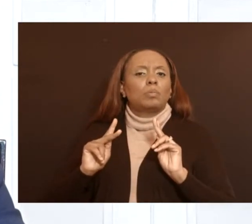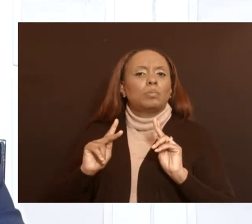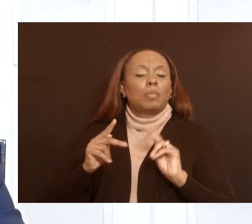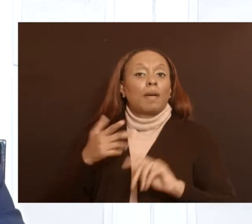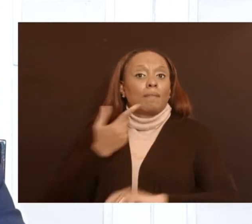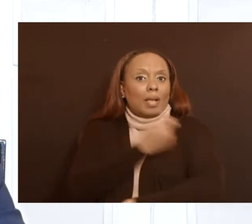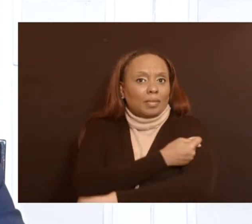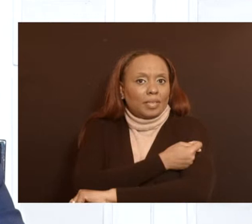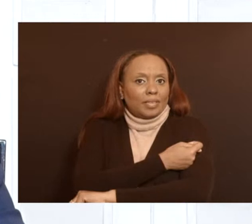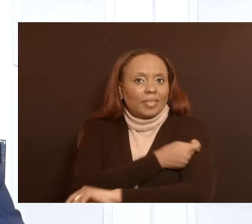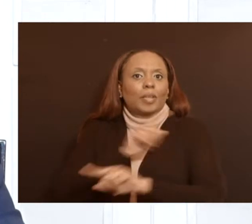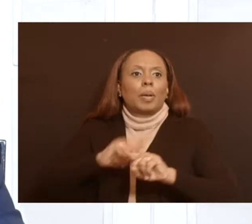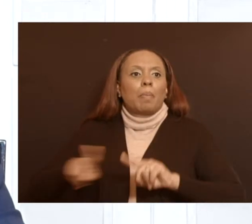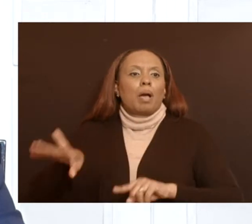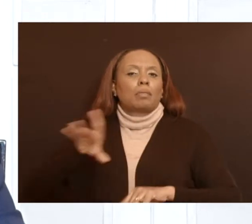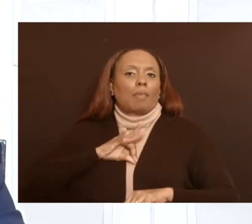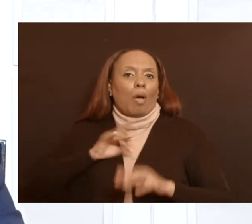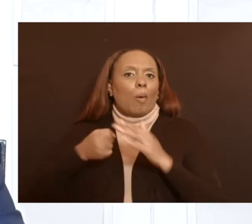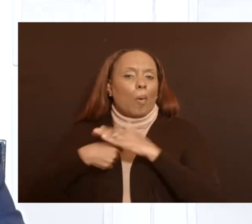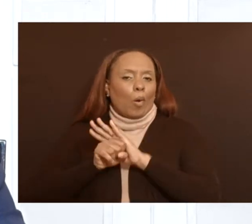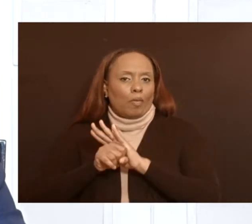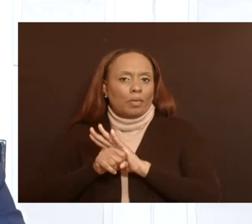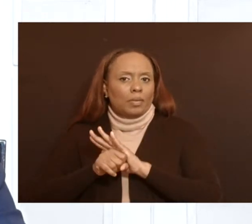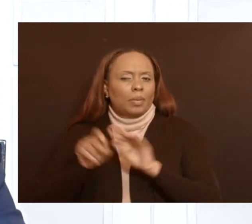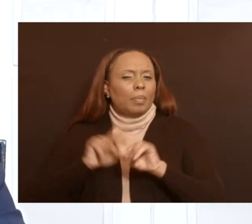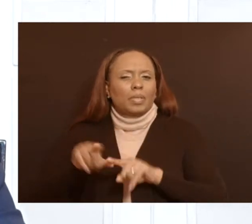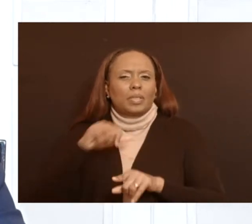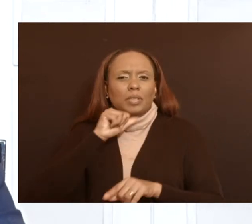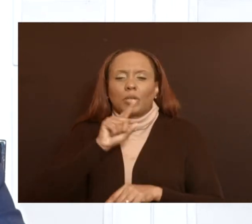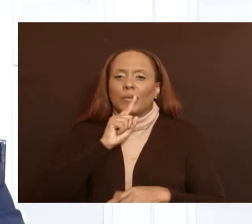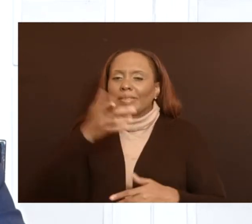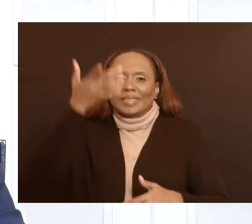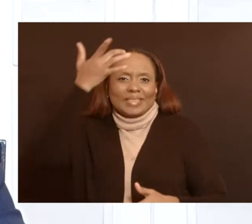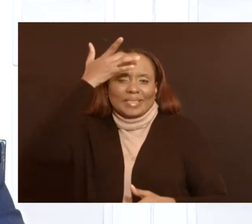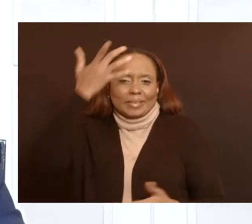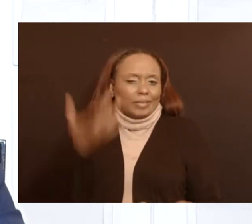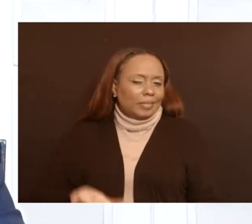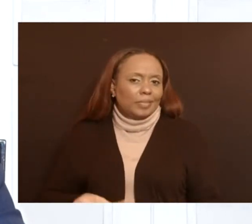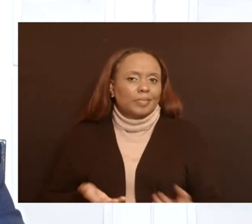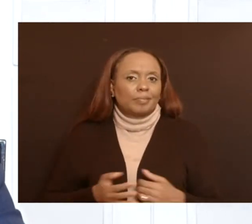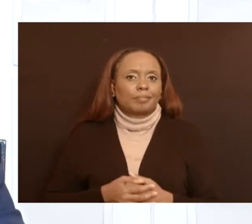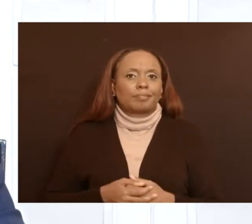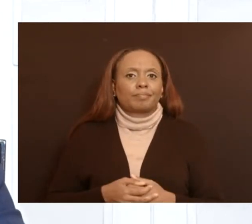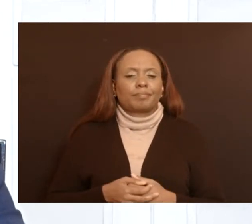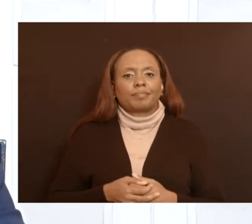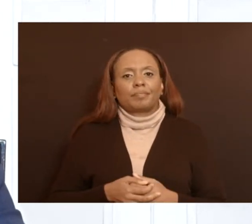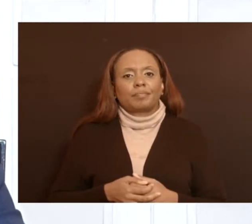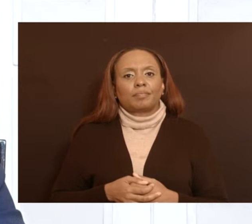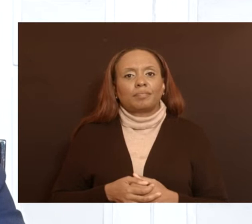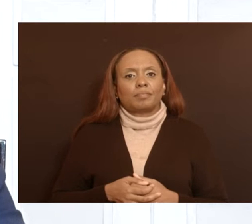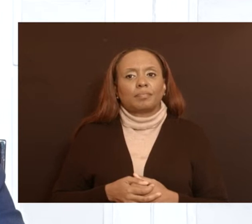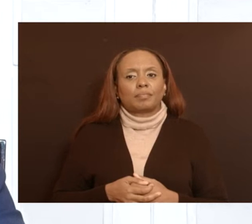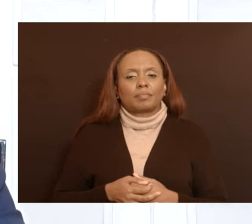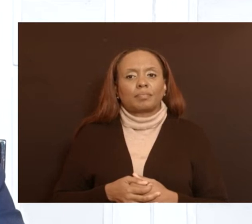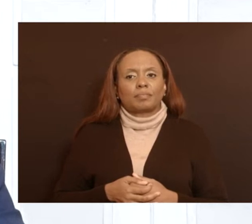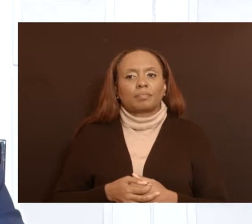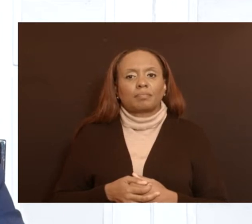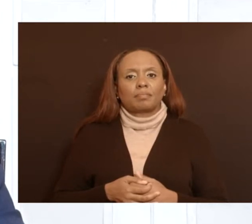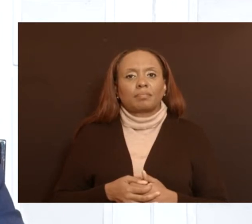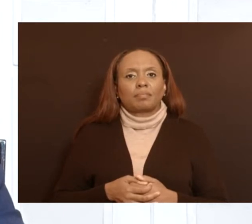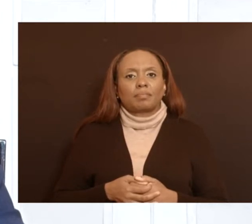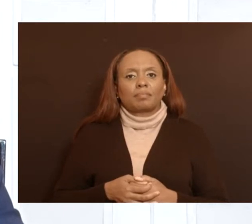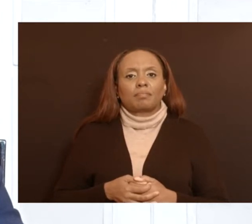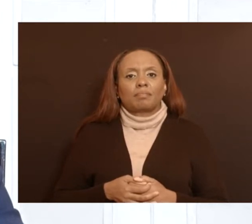it did not present with any significant symptoms to the facility. And I think that this, to my mind,